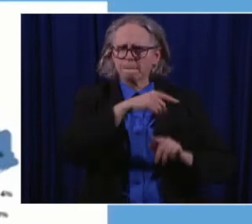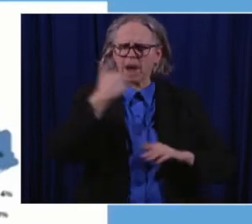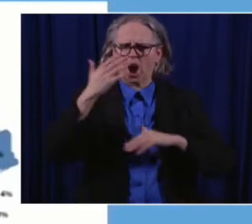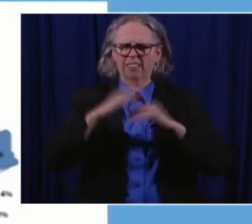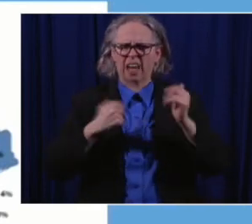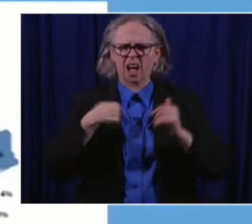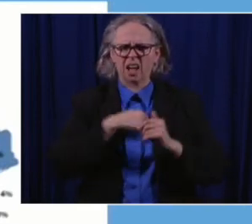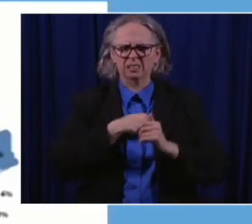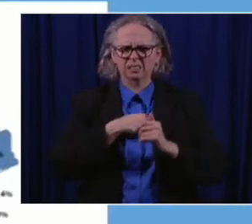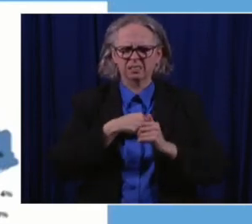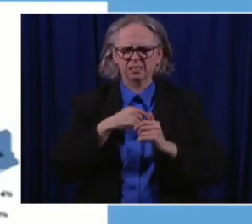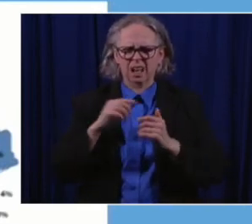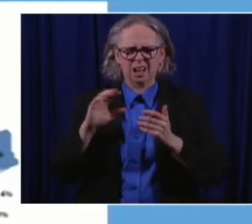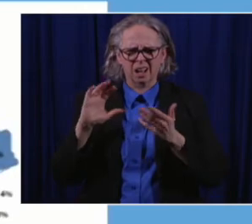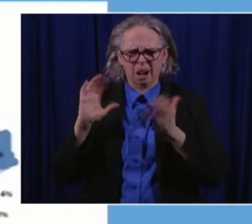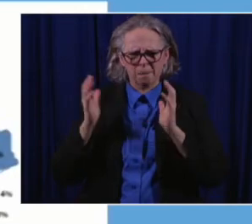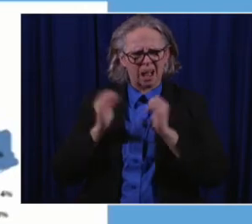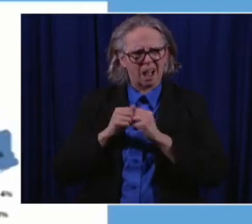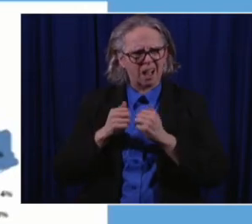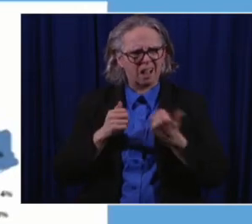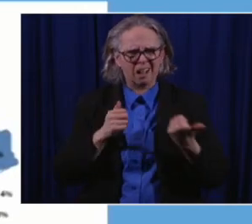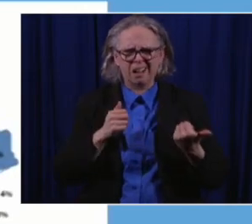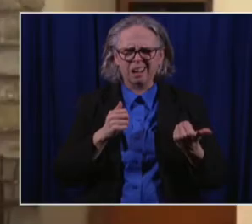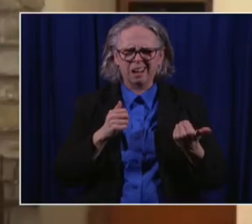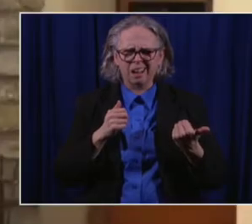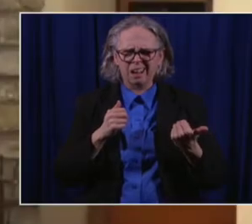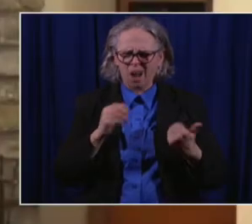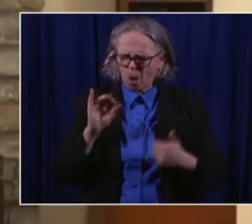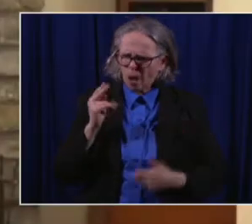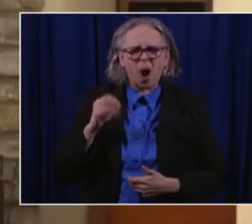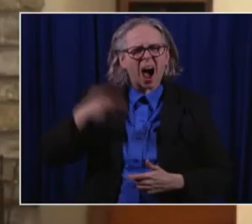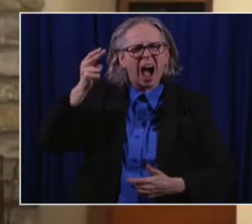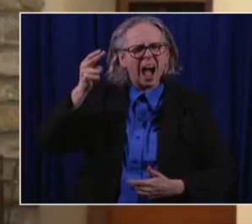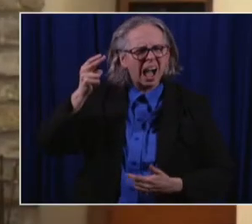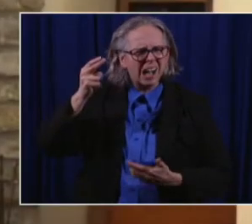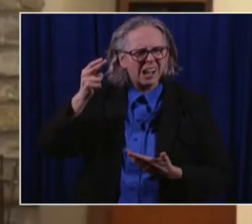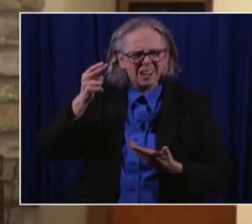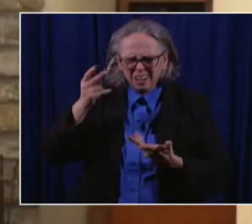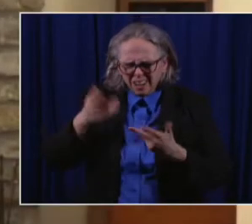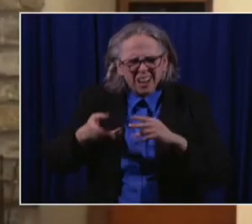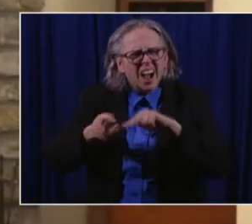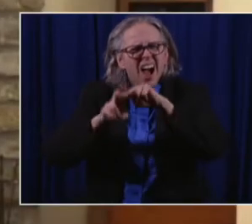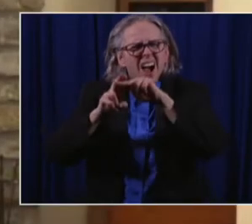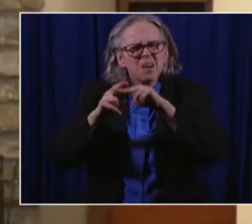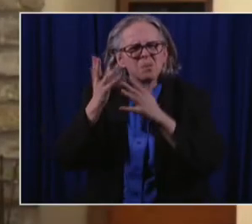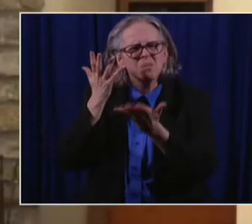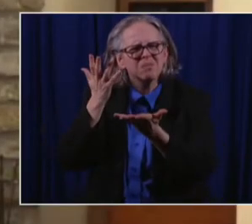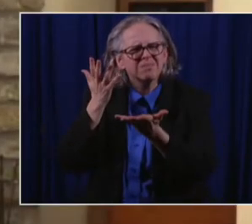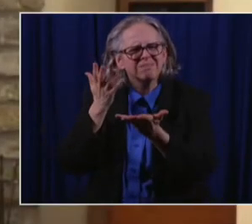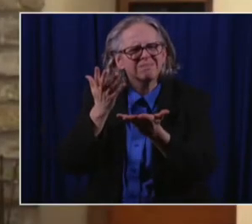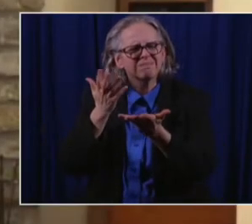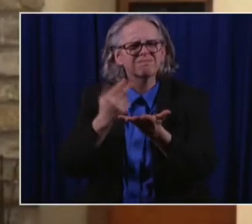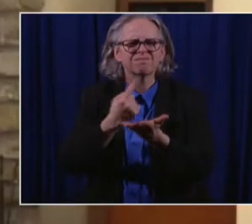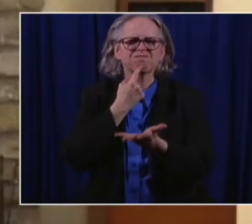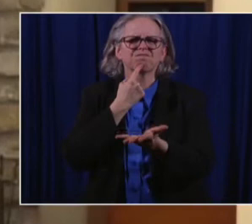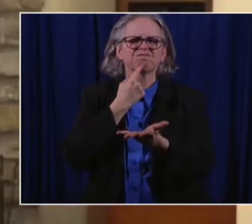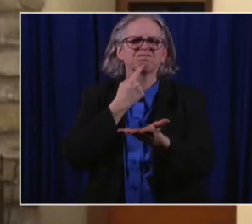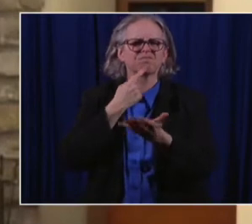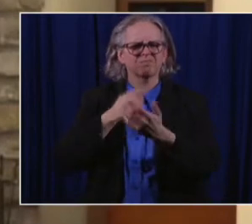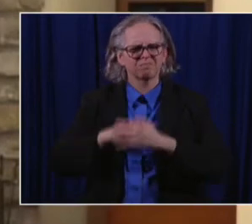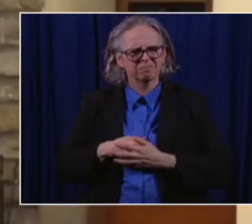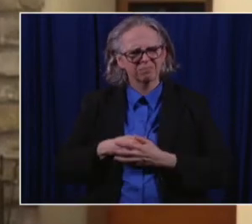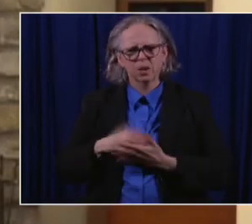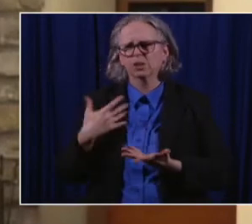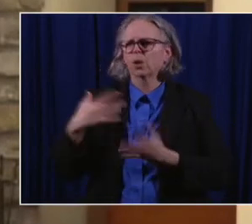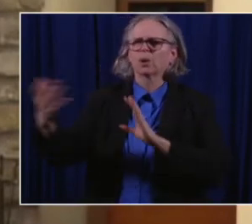number. And ours continues to go up. I want to bring on now Dr. Bruce Vanderhoff, the Chief Medical Officer at the Ohio